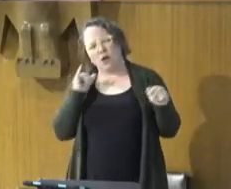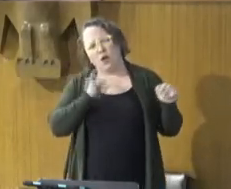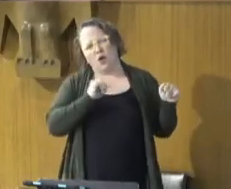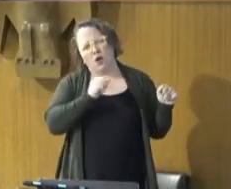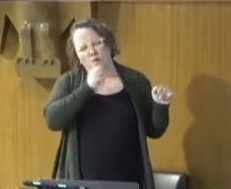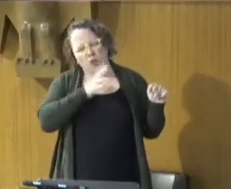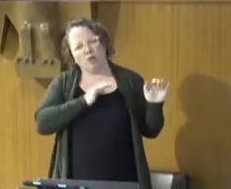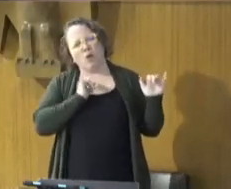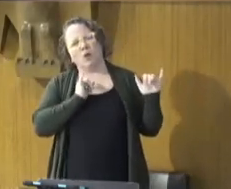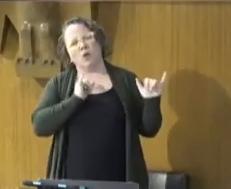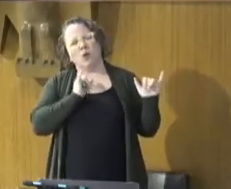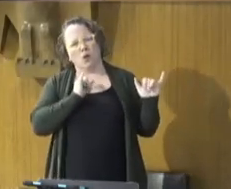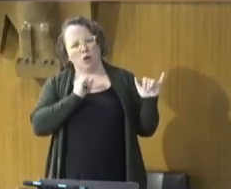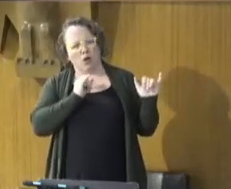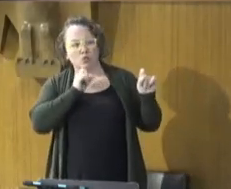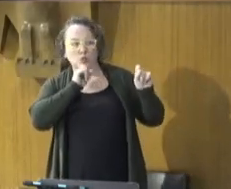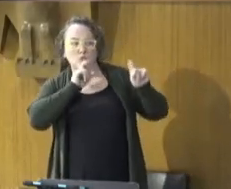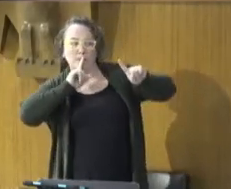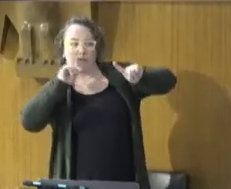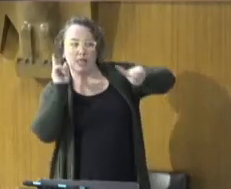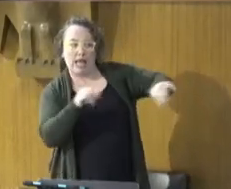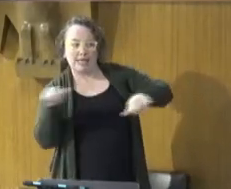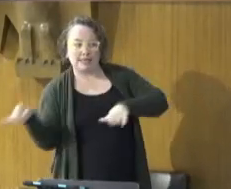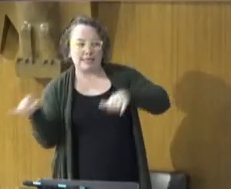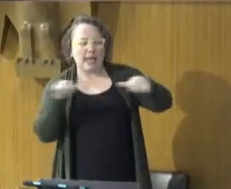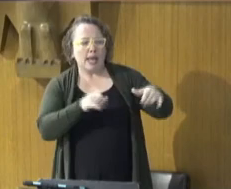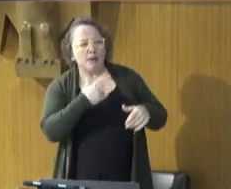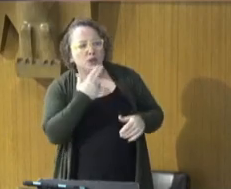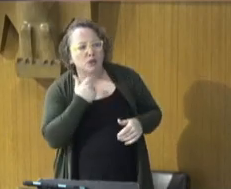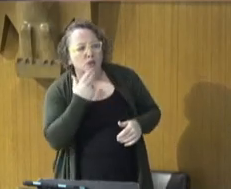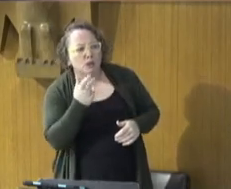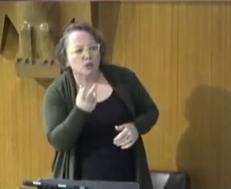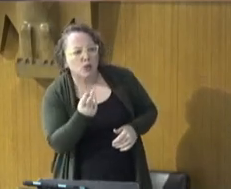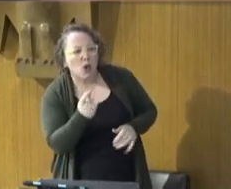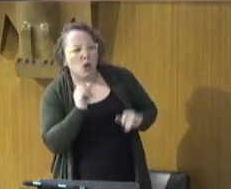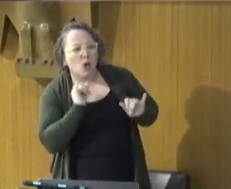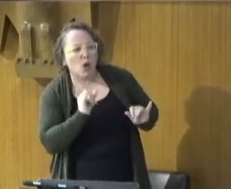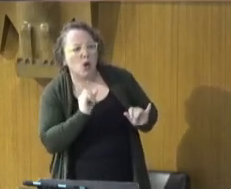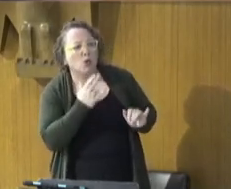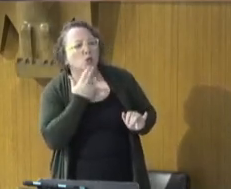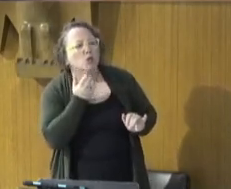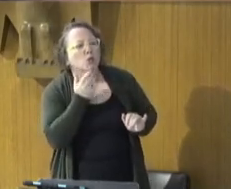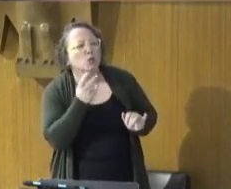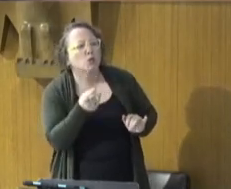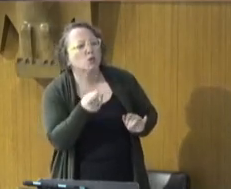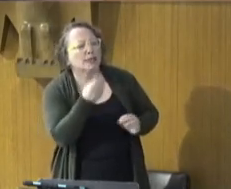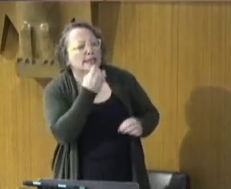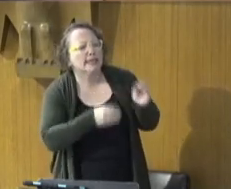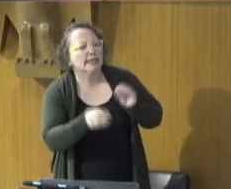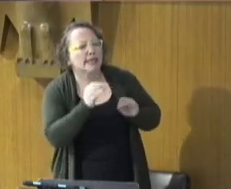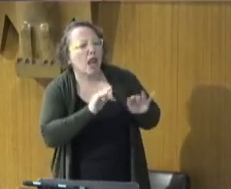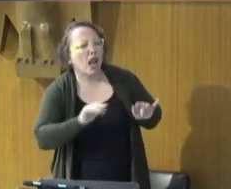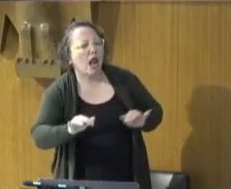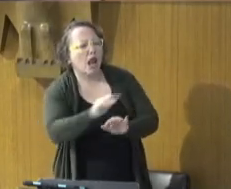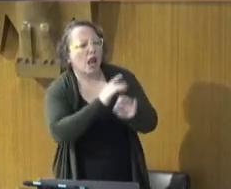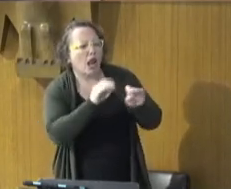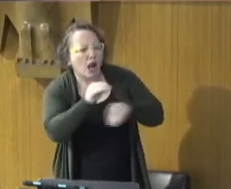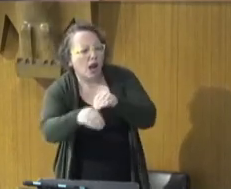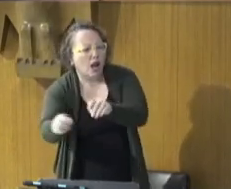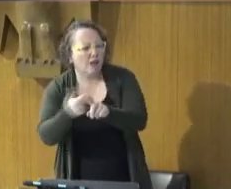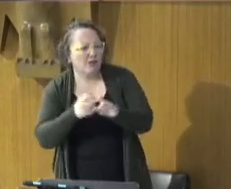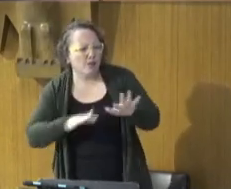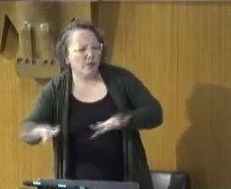the same diminutive in her response. She says, yeah, those cute little puppies eat crumbs that fall from the table.